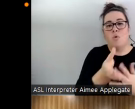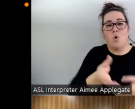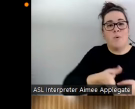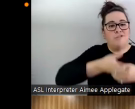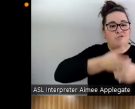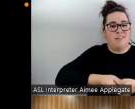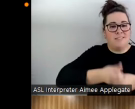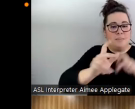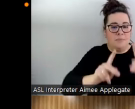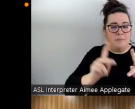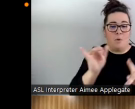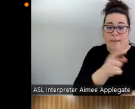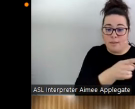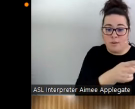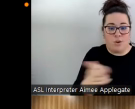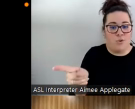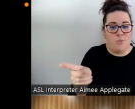on this call.